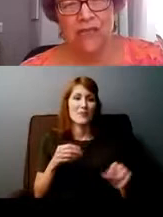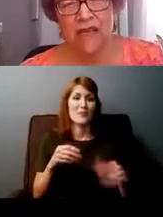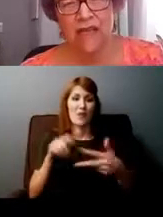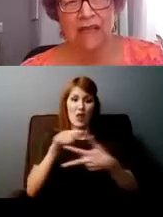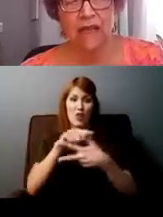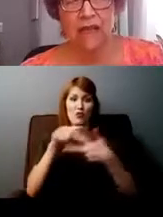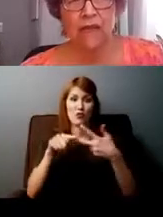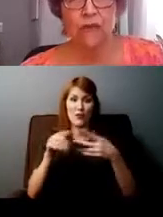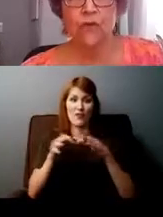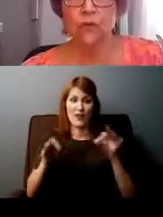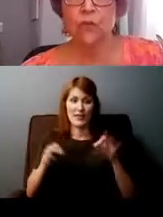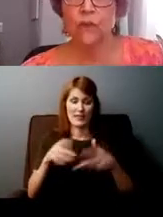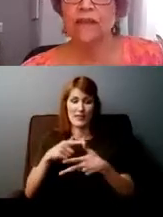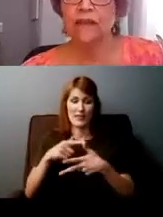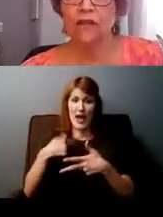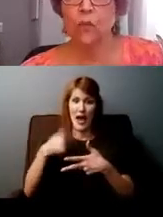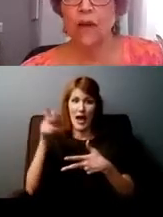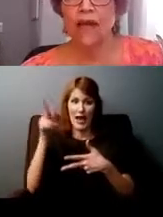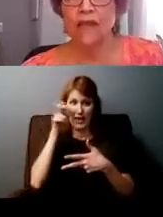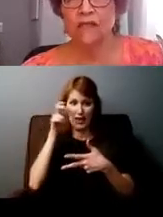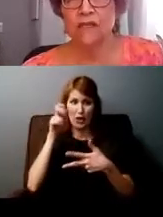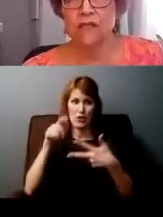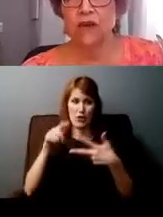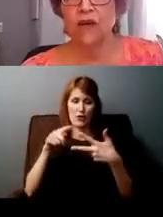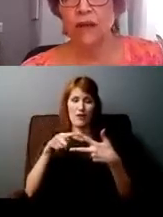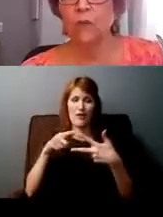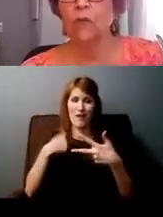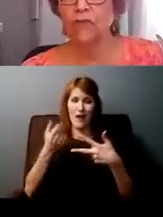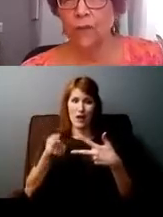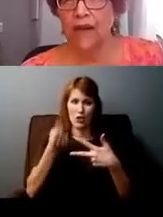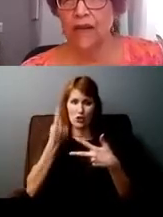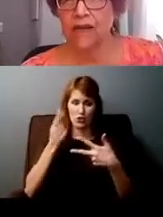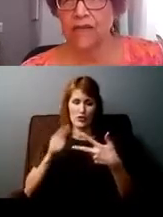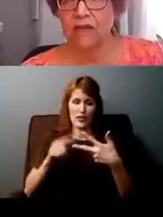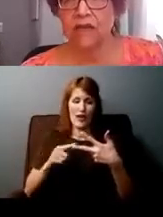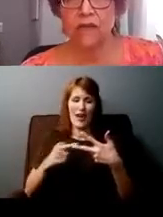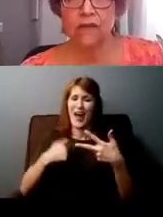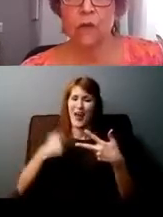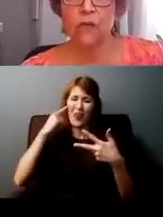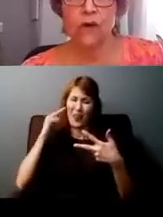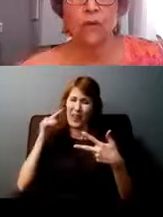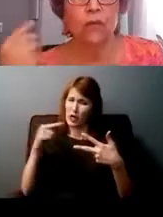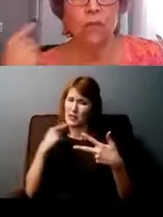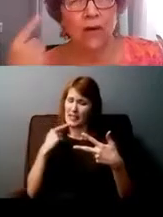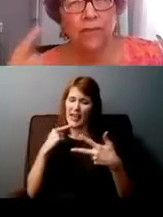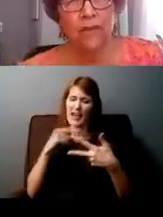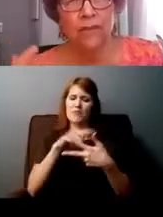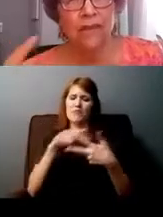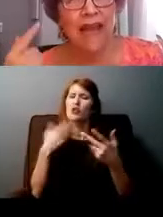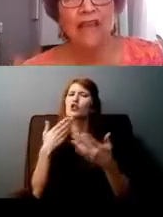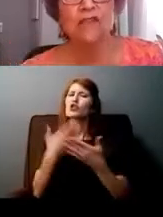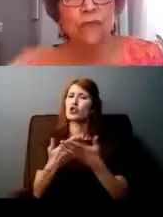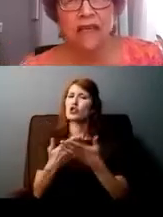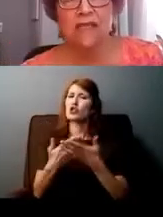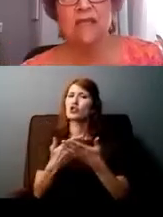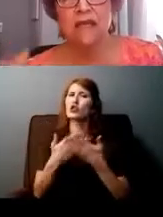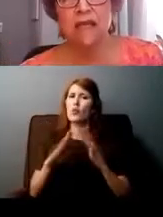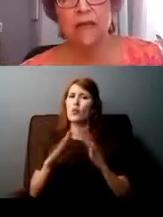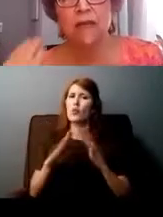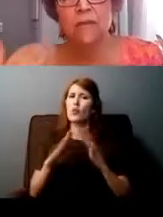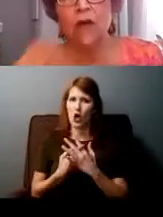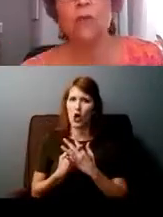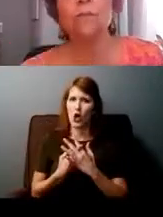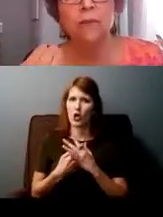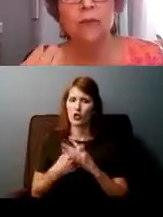think you're saying, those are really good ways to start that rephrase. Those are catchphrases